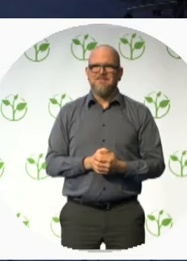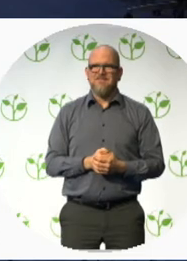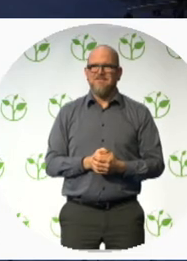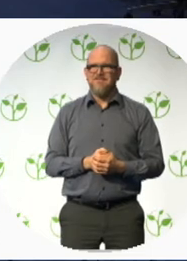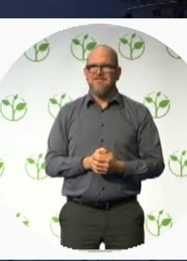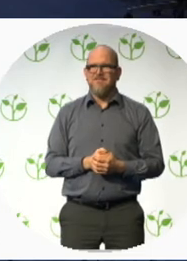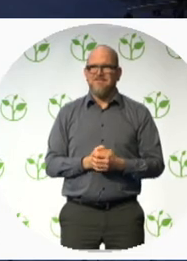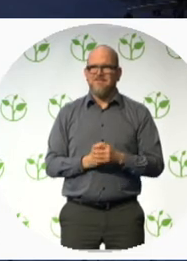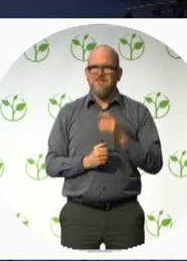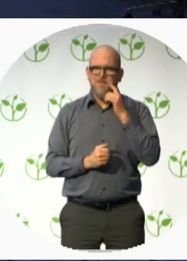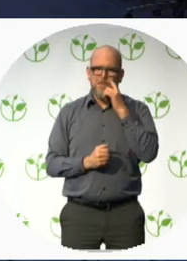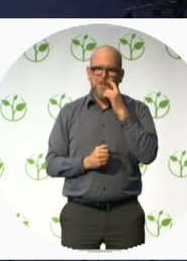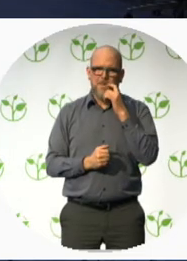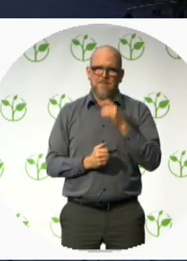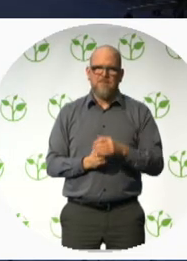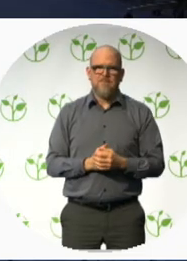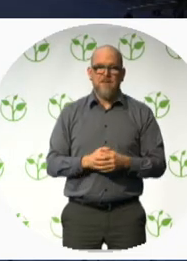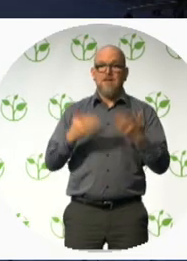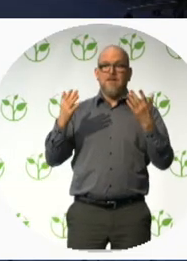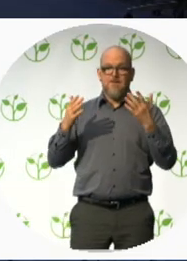You told us we have time.